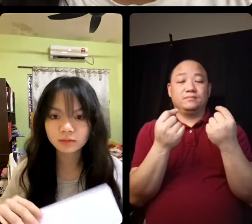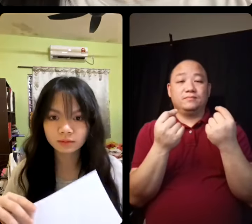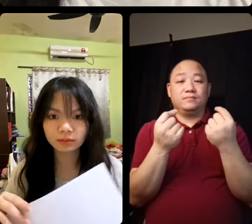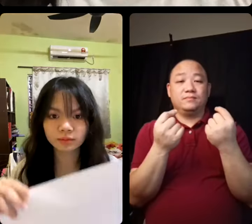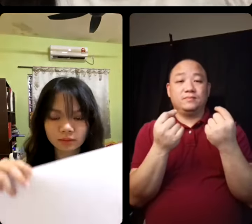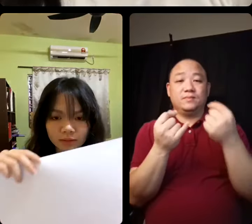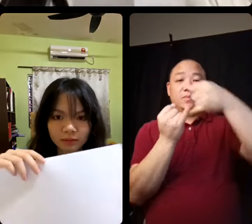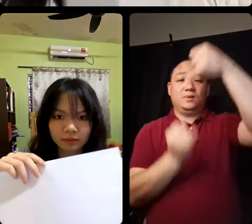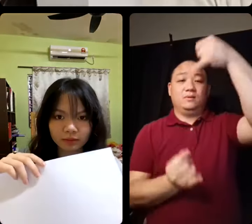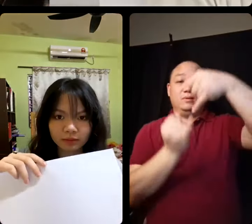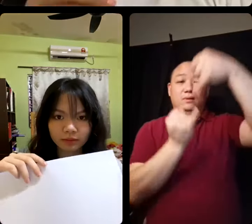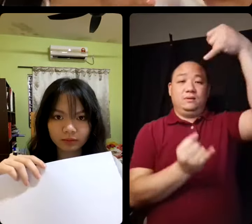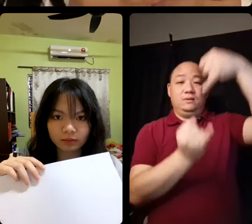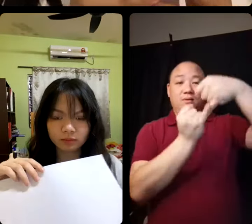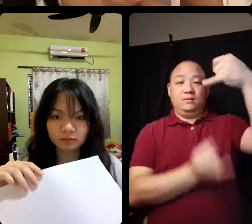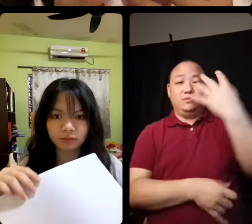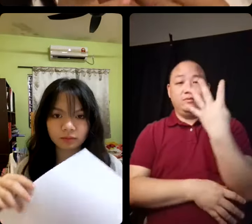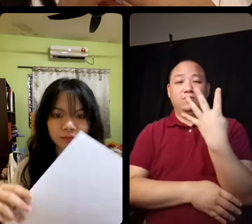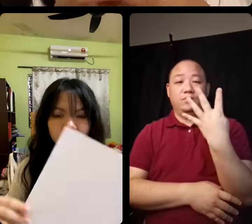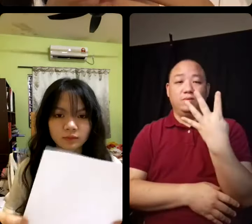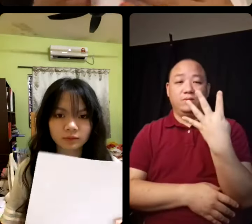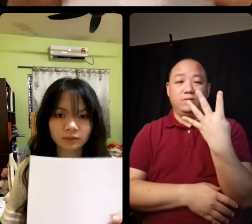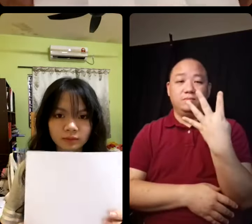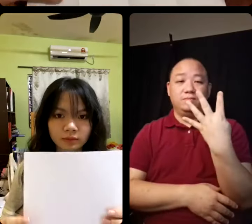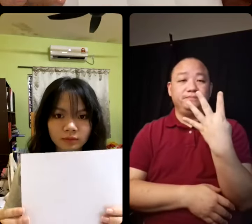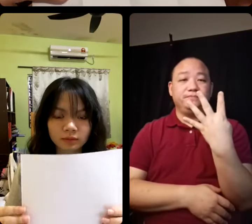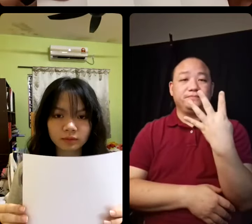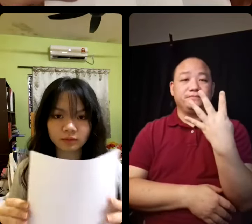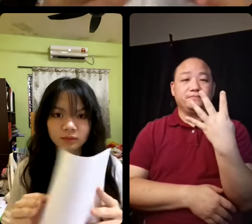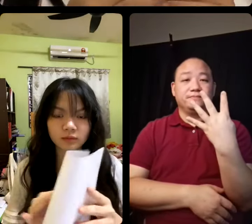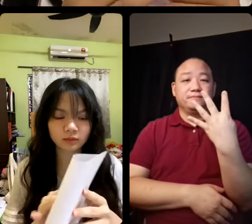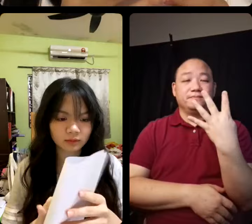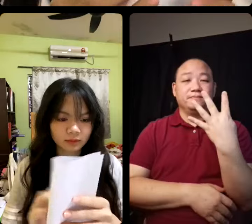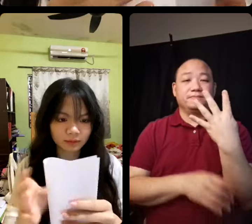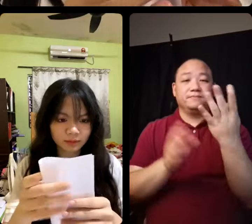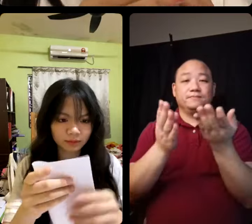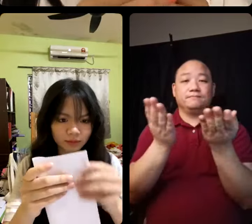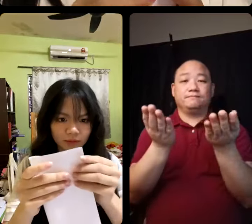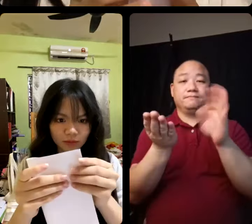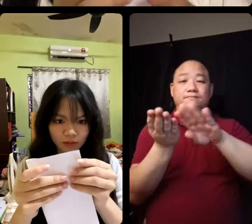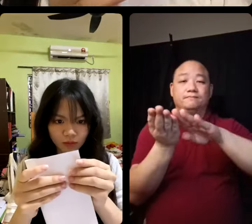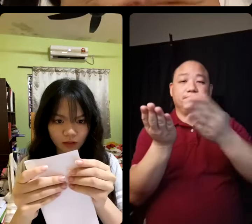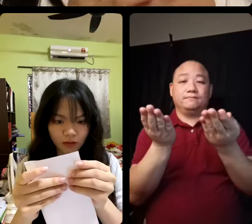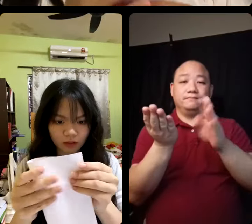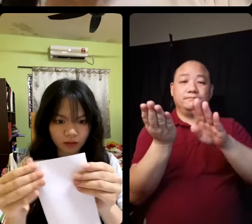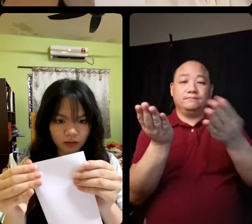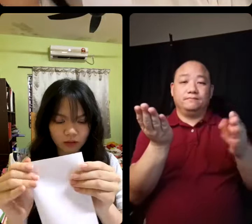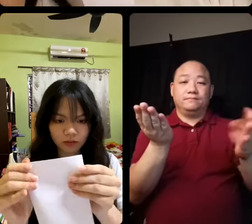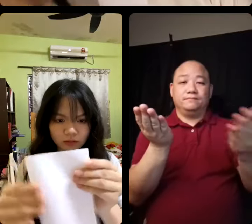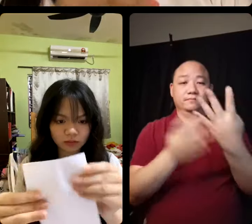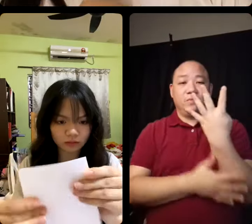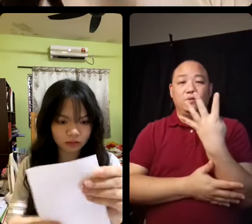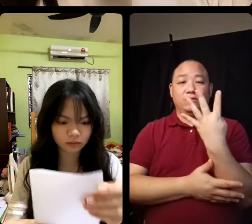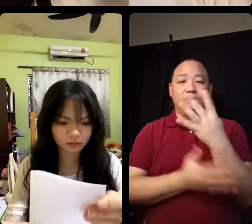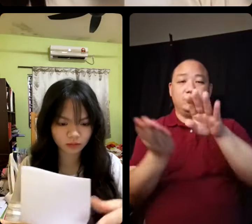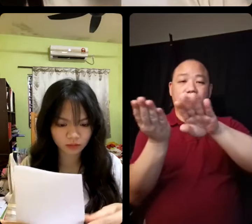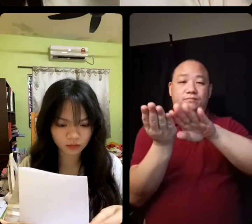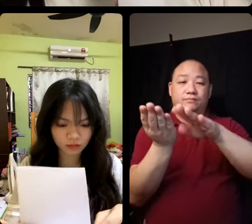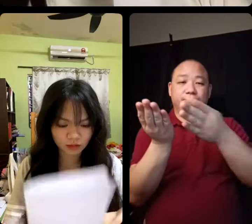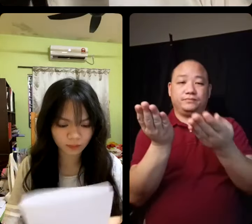stripes. So what we need to do is just fold this paper into 4. Okay, into